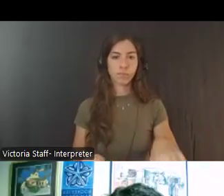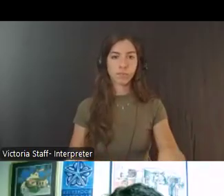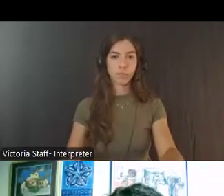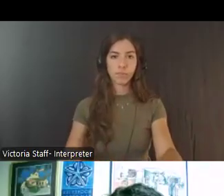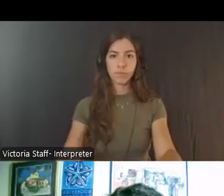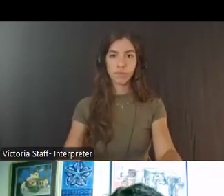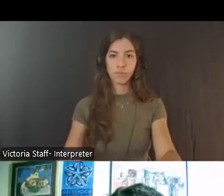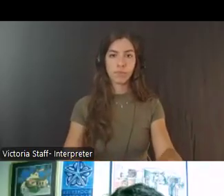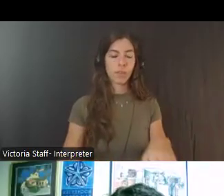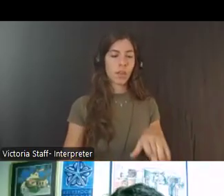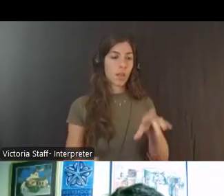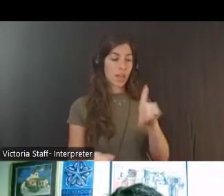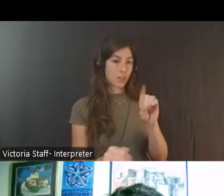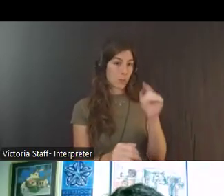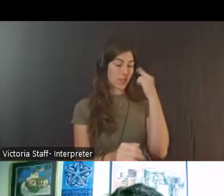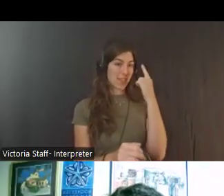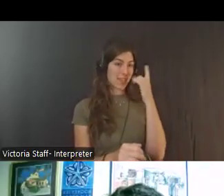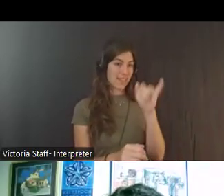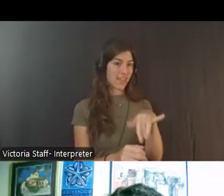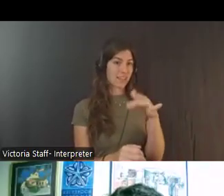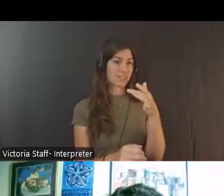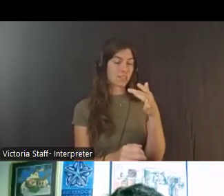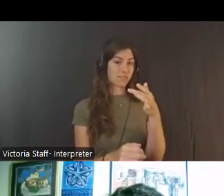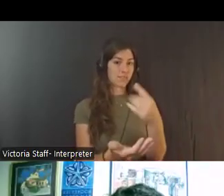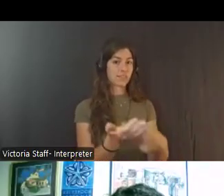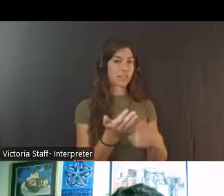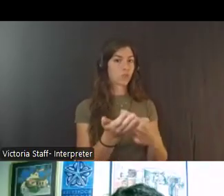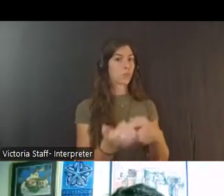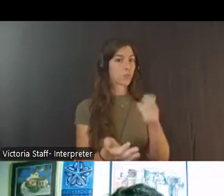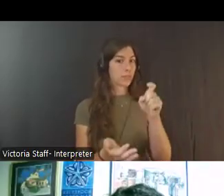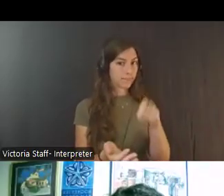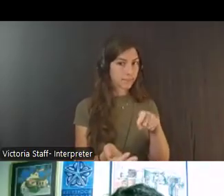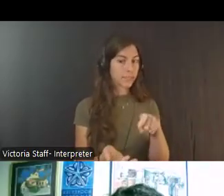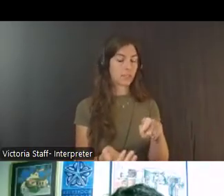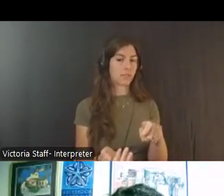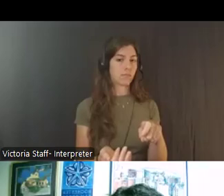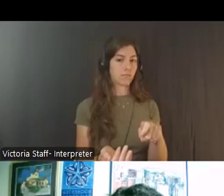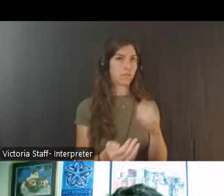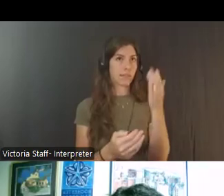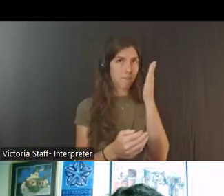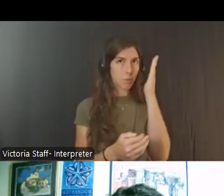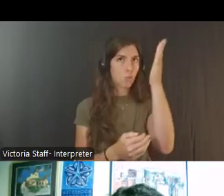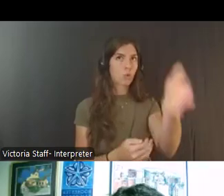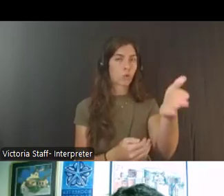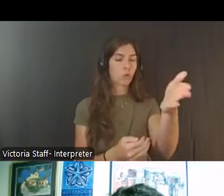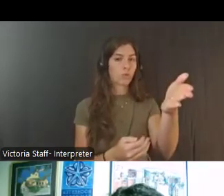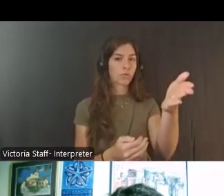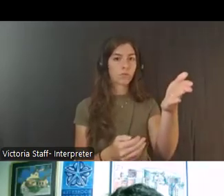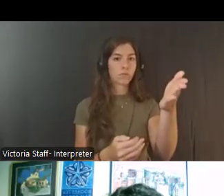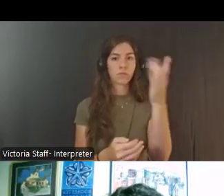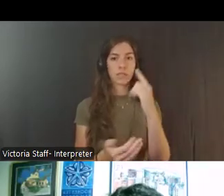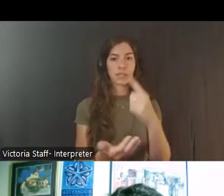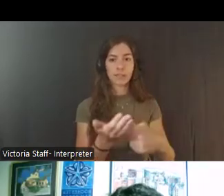think that actually is a discussion we need to have, you know, down the road in the